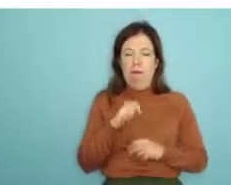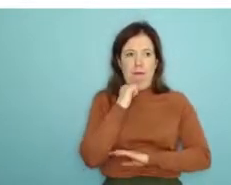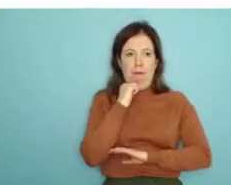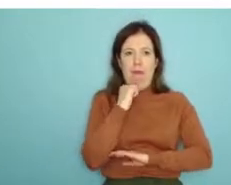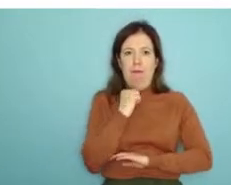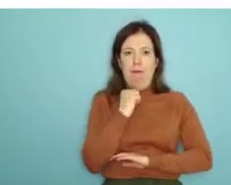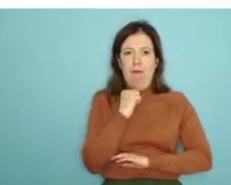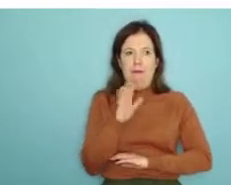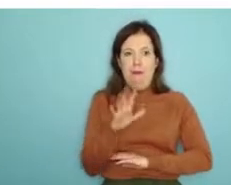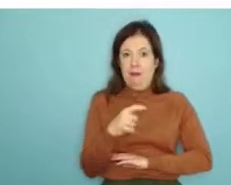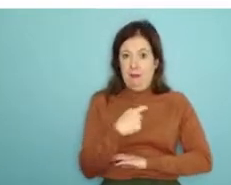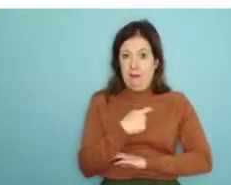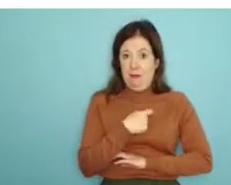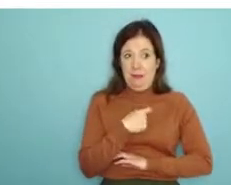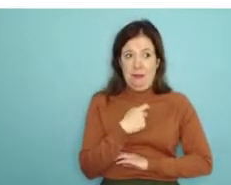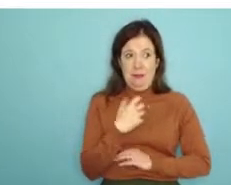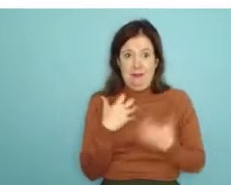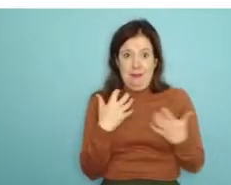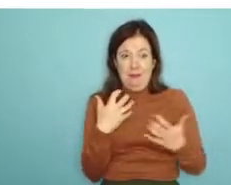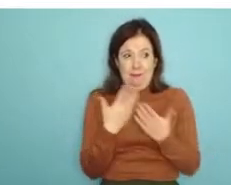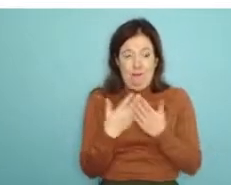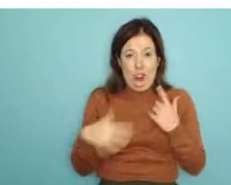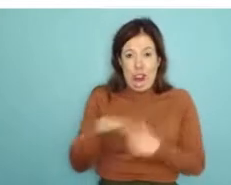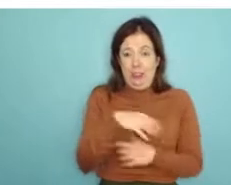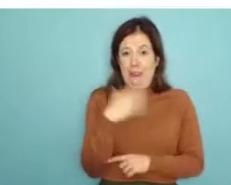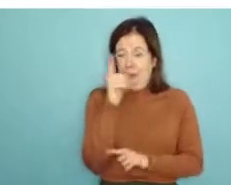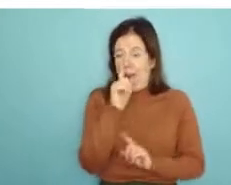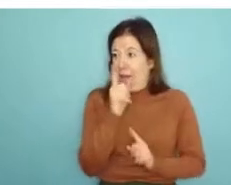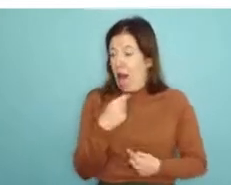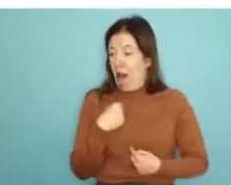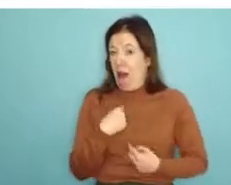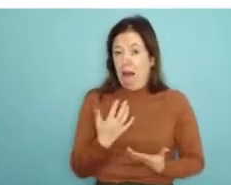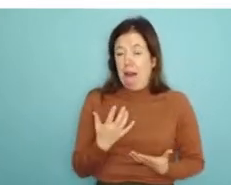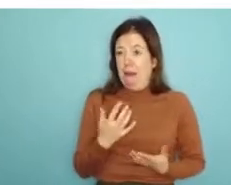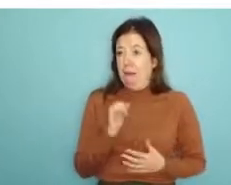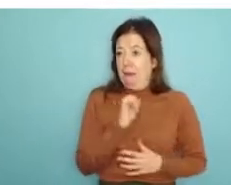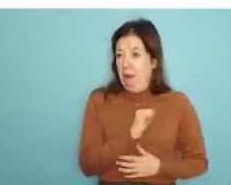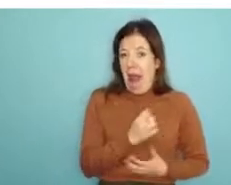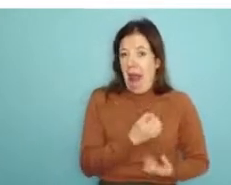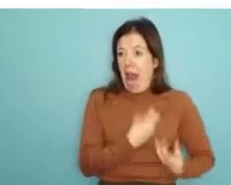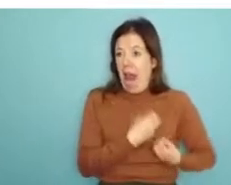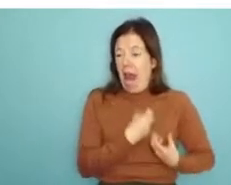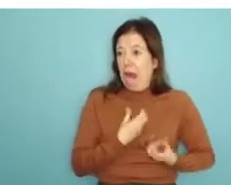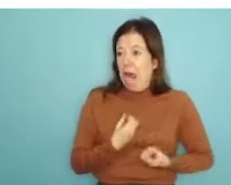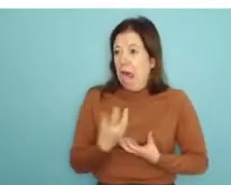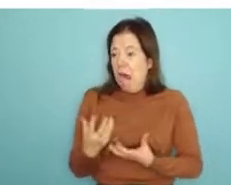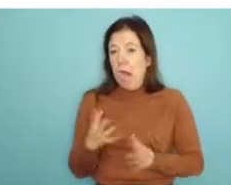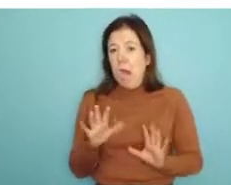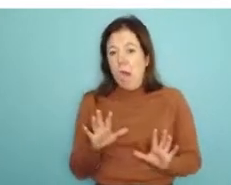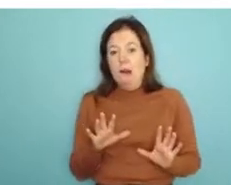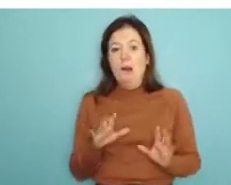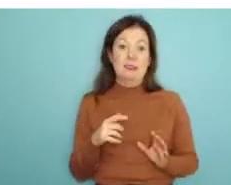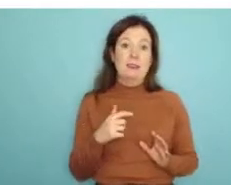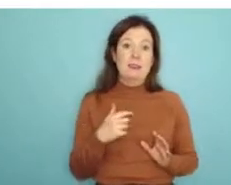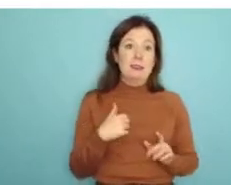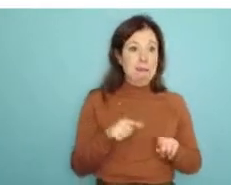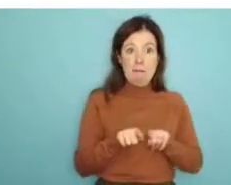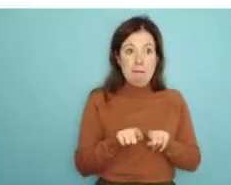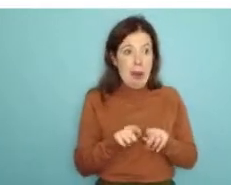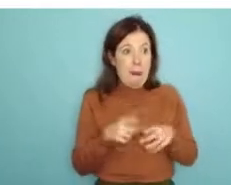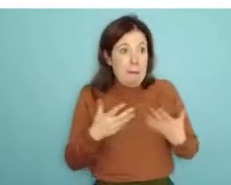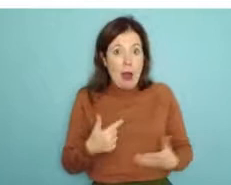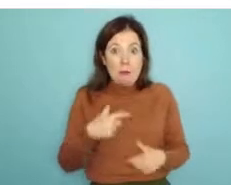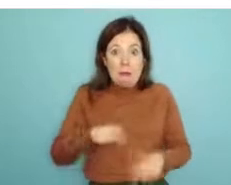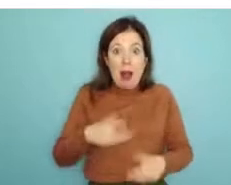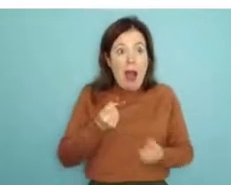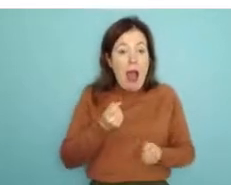slightly nervous of public speaking, and I had to represent the views, and I still am slightly, but I had to represent the views